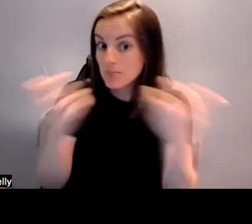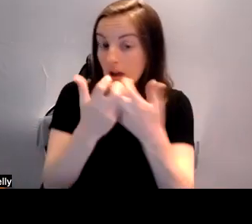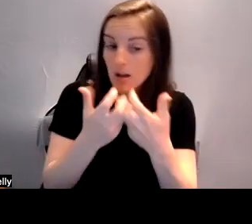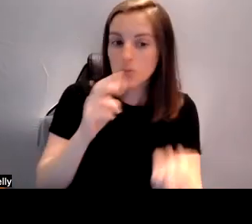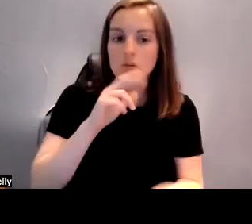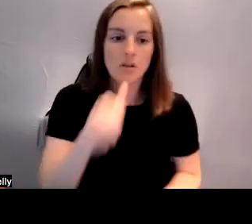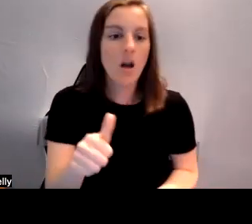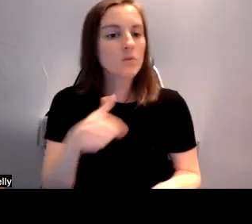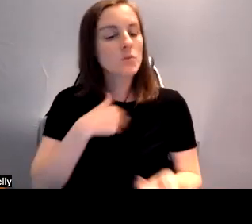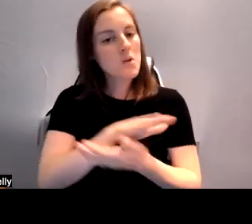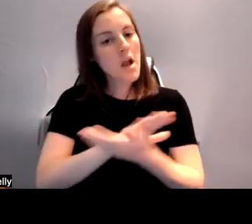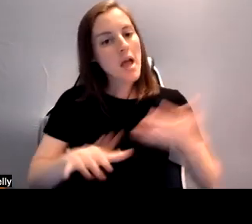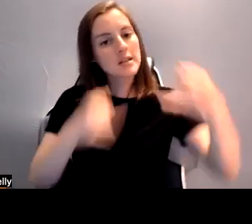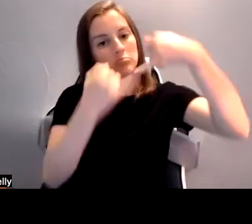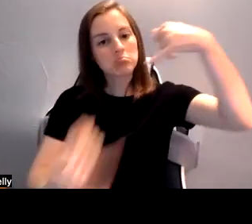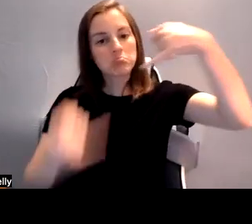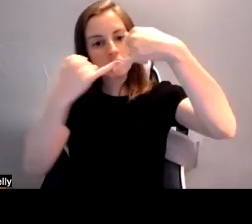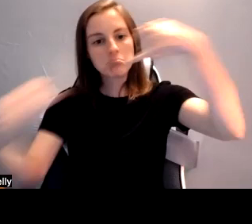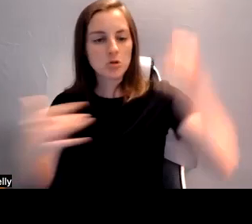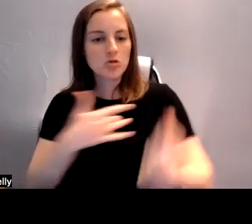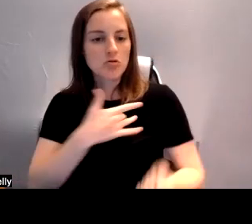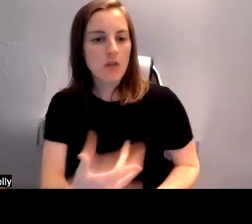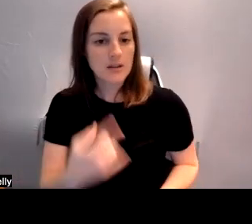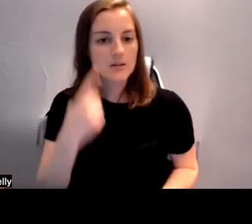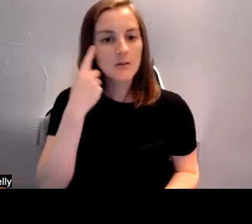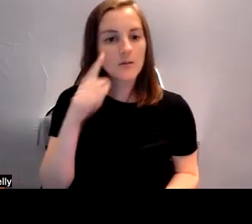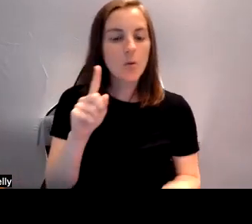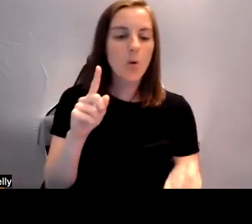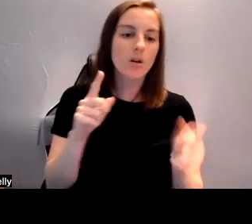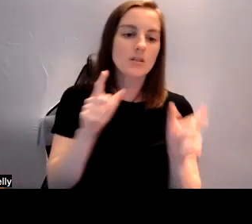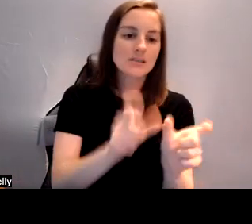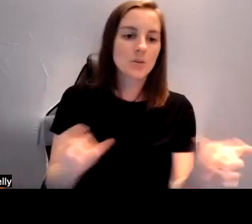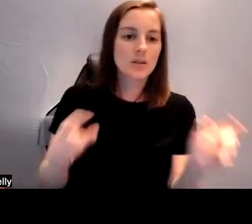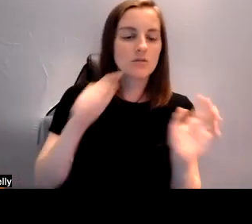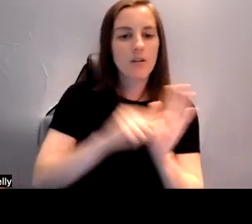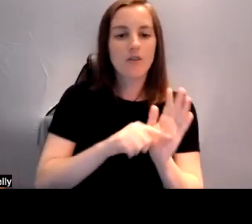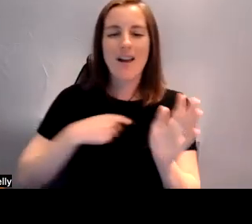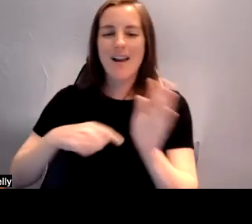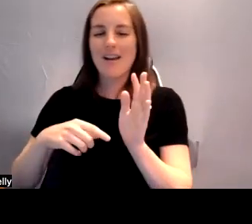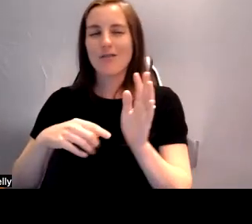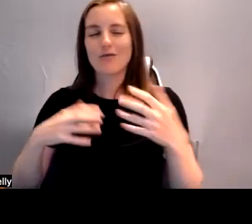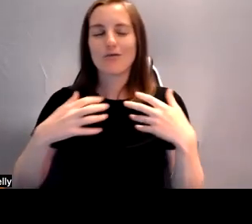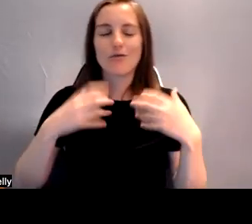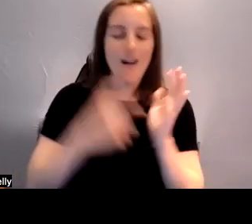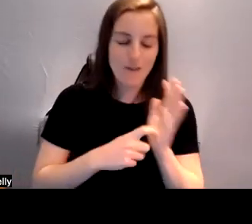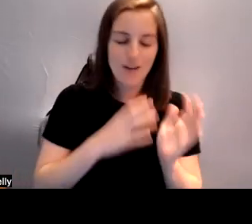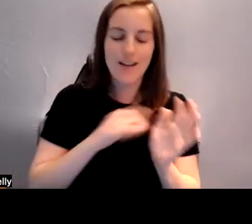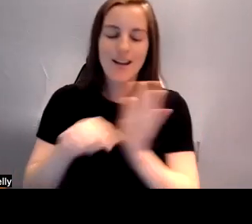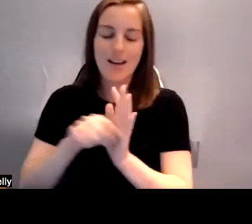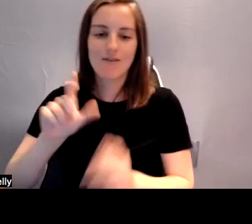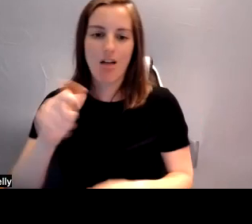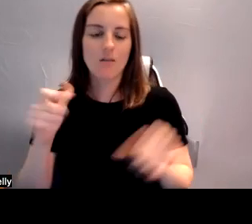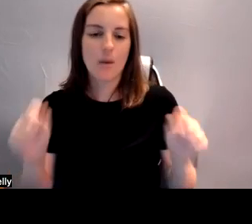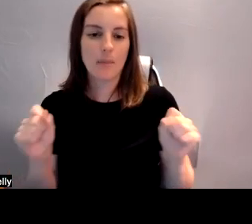lines between the sequence recovery and the negative log probability. And then, for example, in this